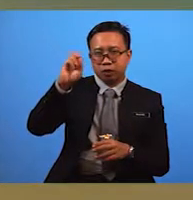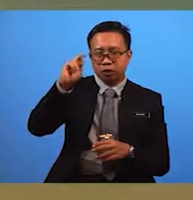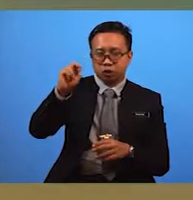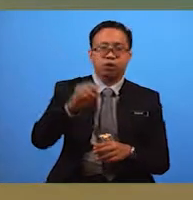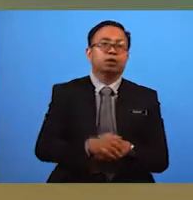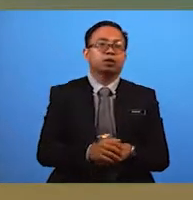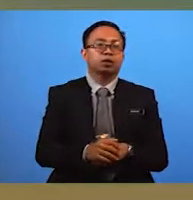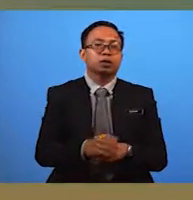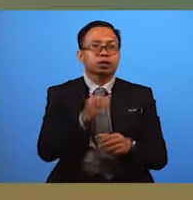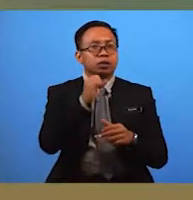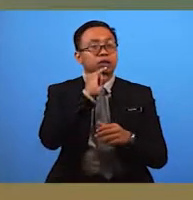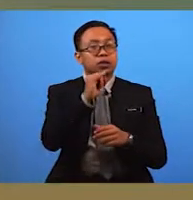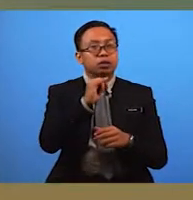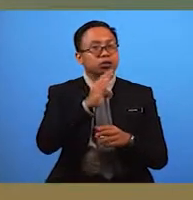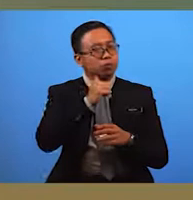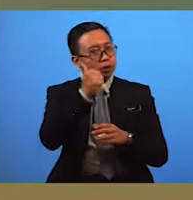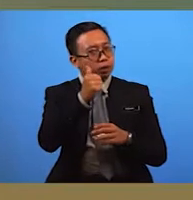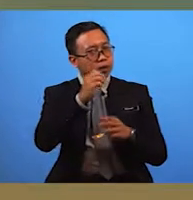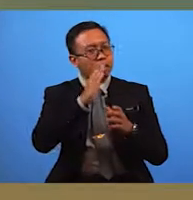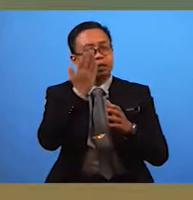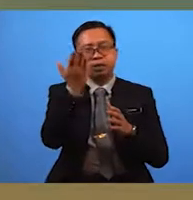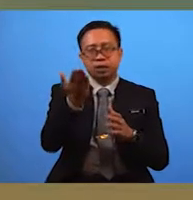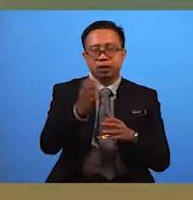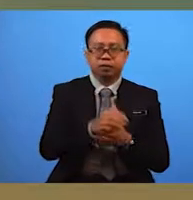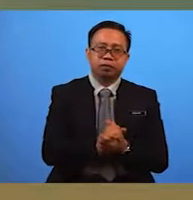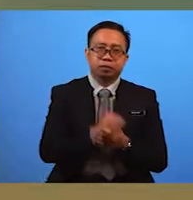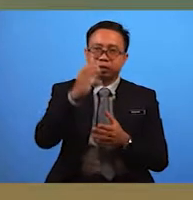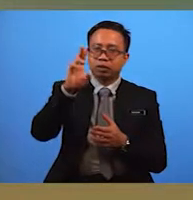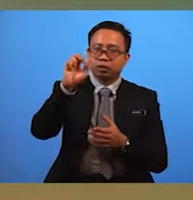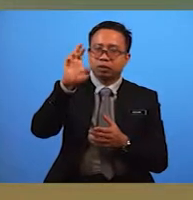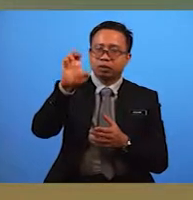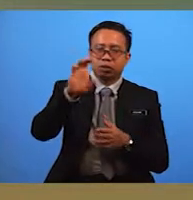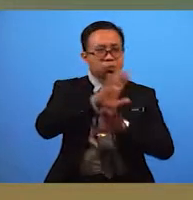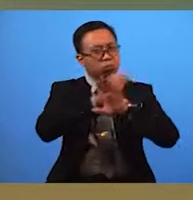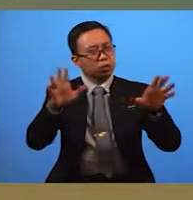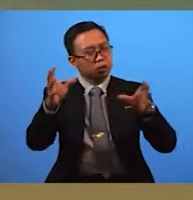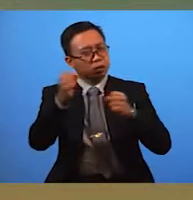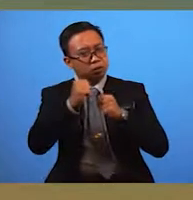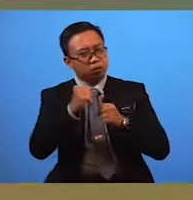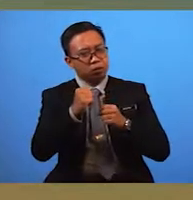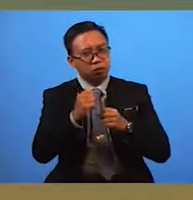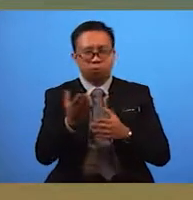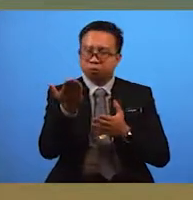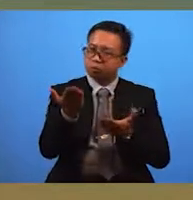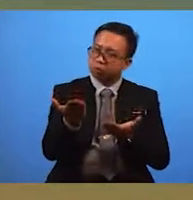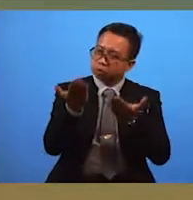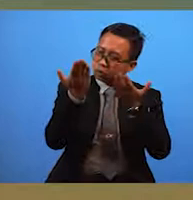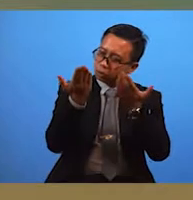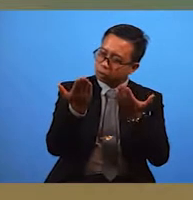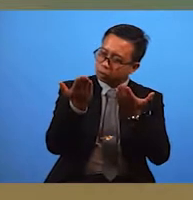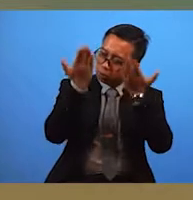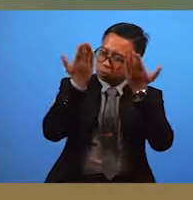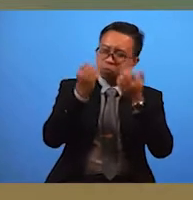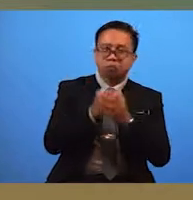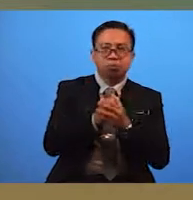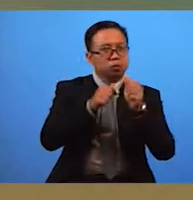more true in our present situation. Do not take this matter lightly and follow